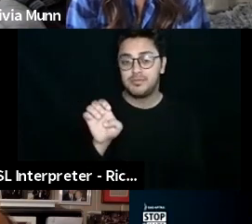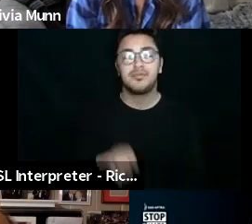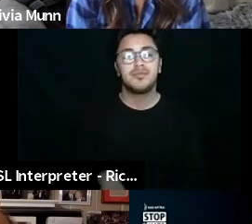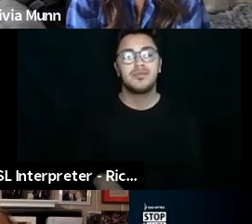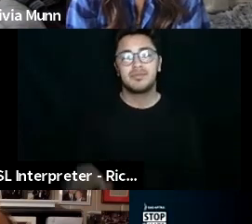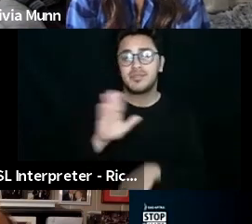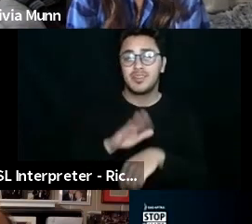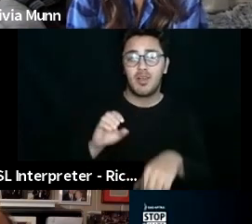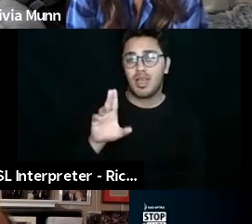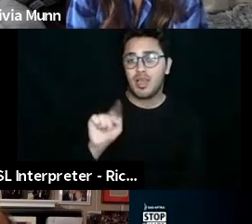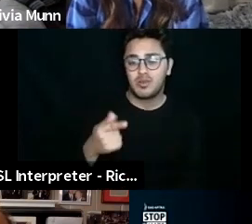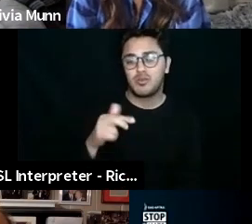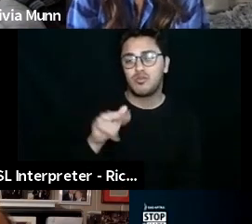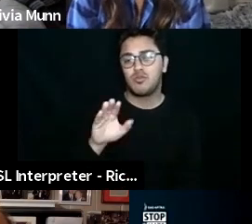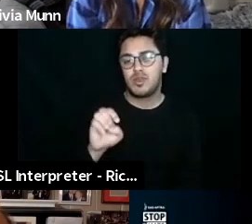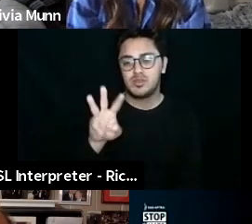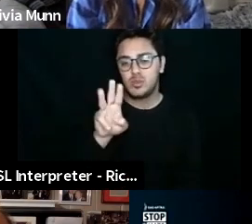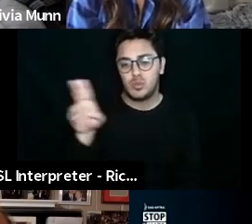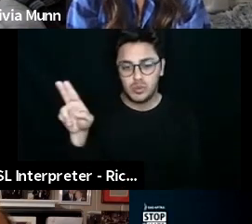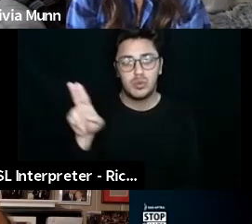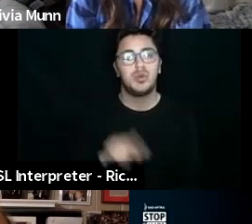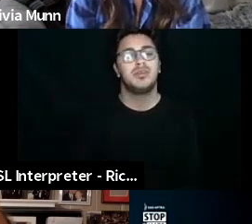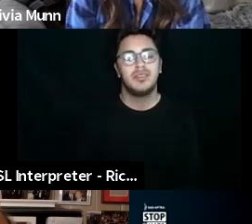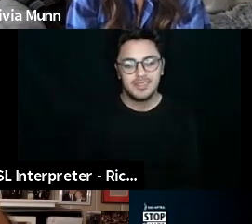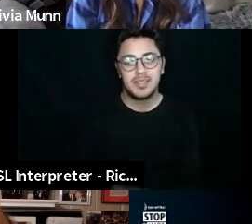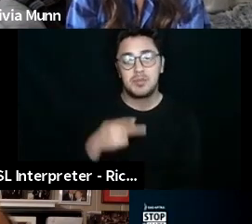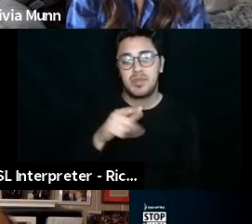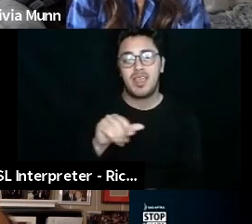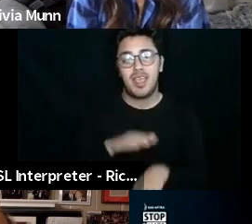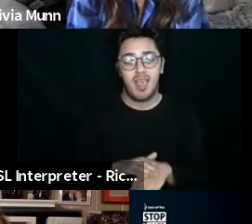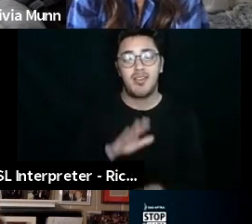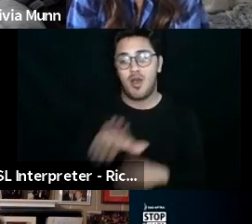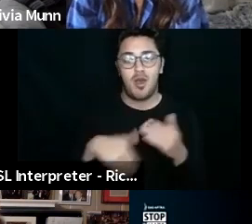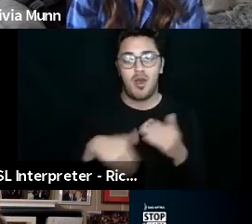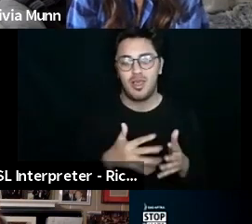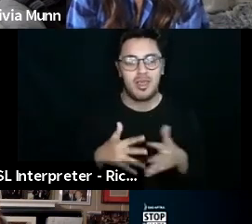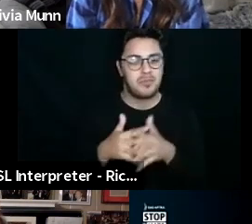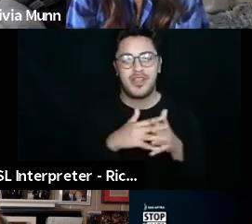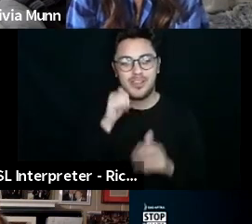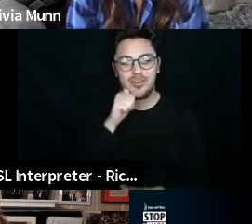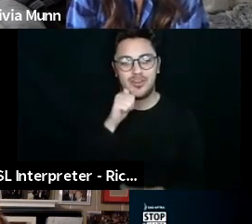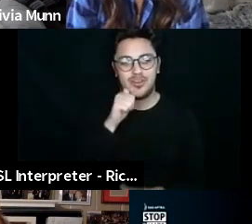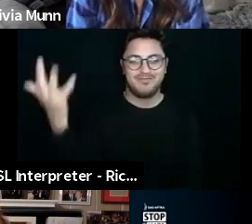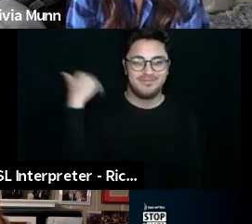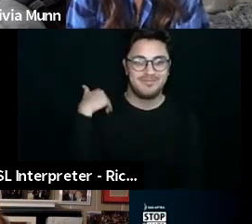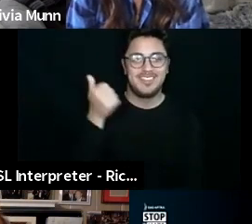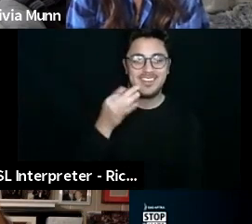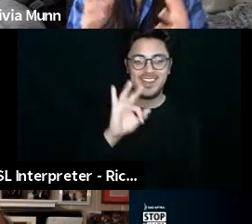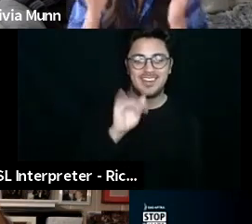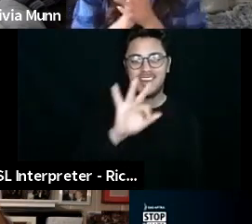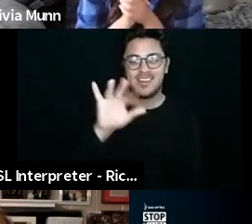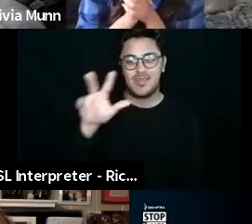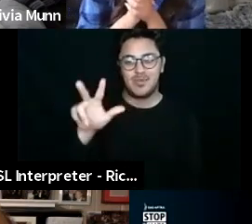Wu, who was our PA on All American Girl way back in 93, 94. Wow. She